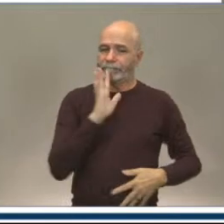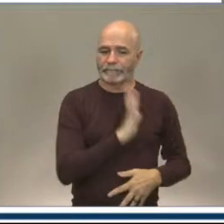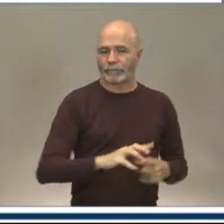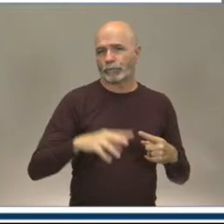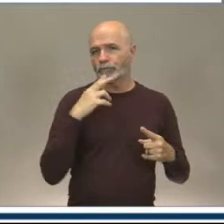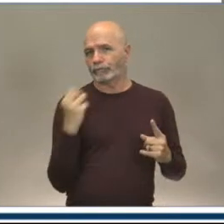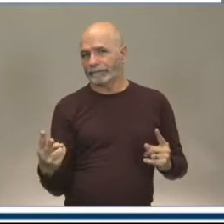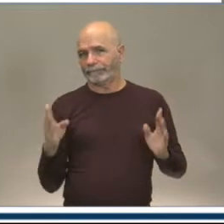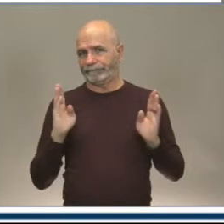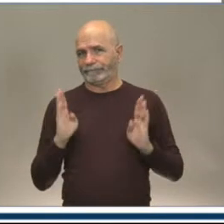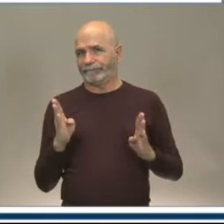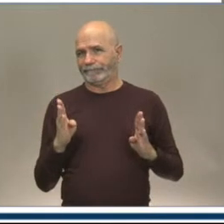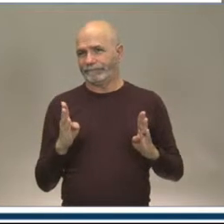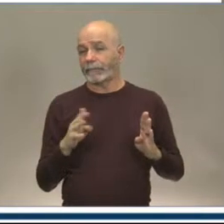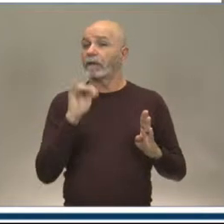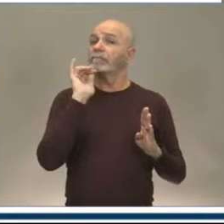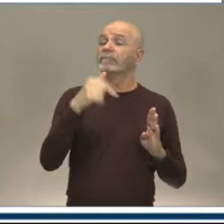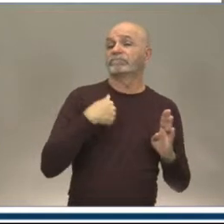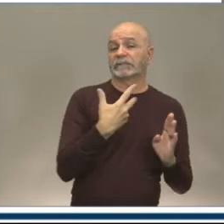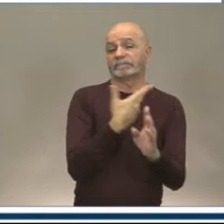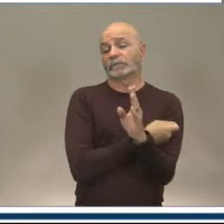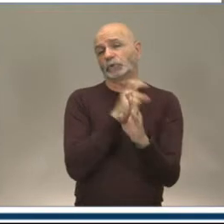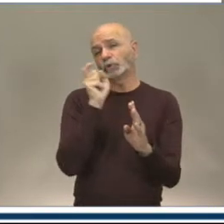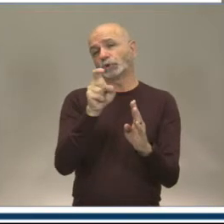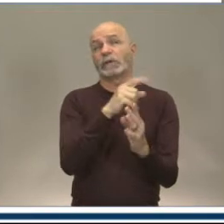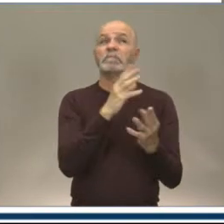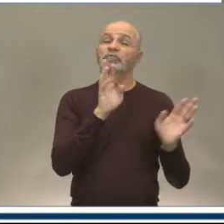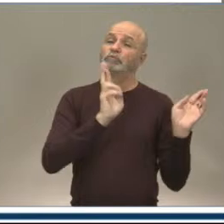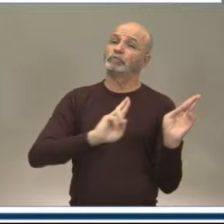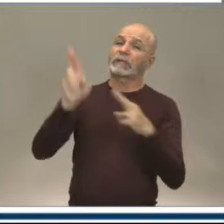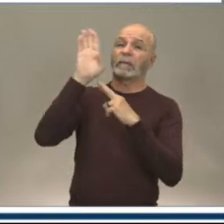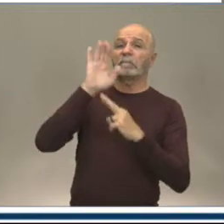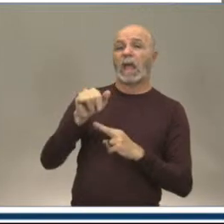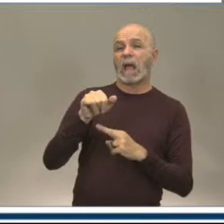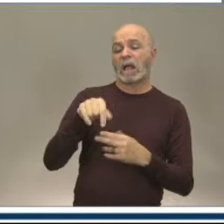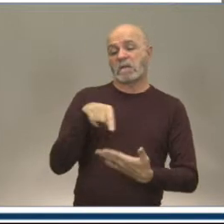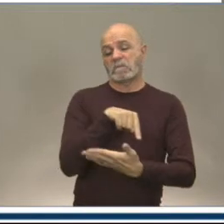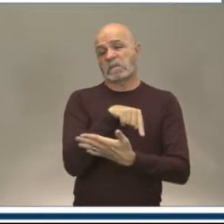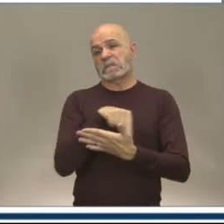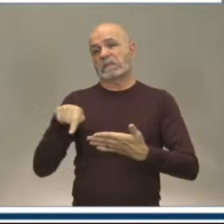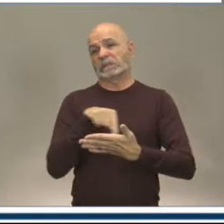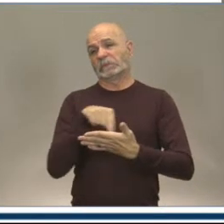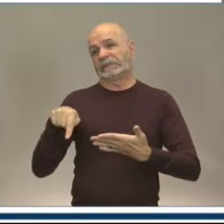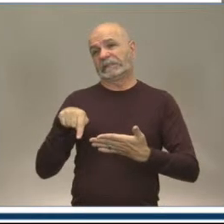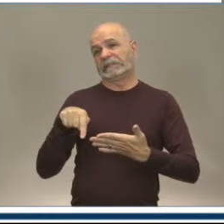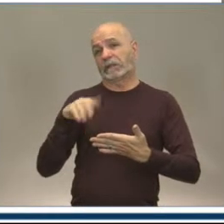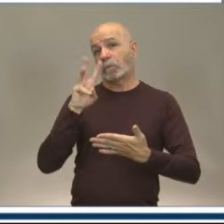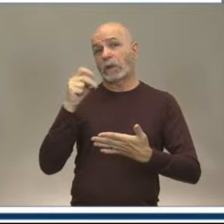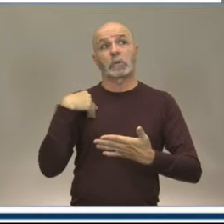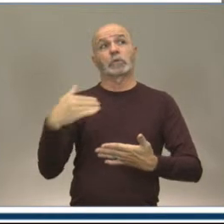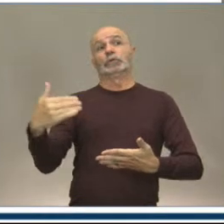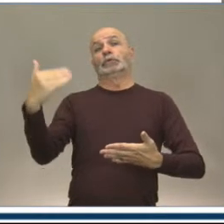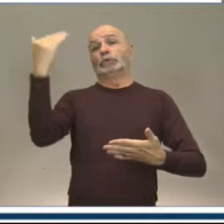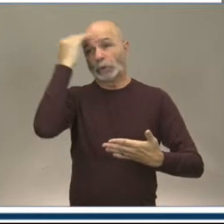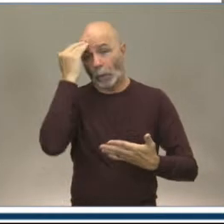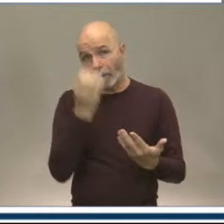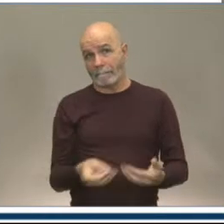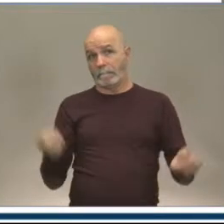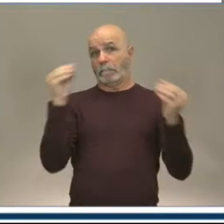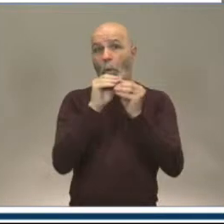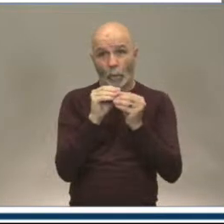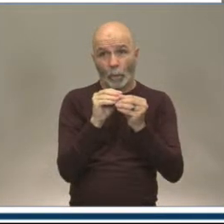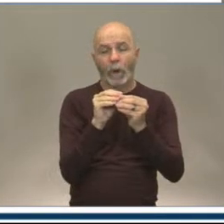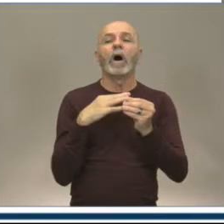expect vaccine to start arriving this week, and once we have certainty of the delivery date and time, we will open